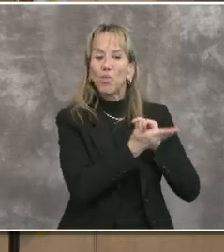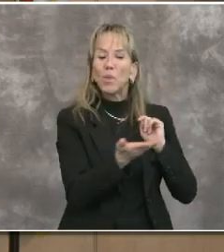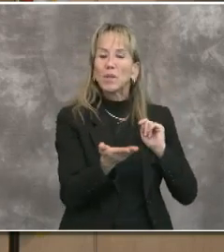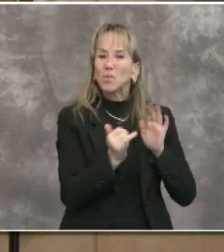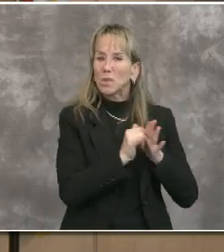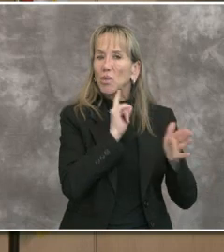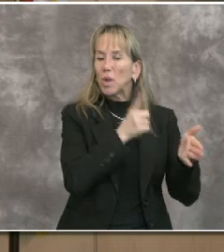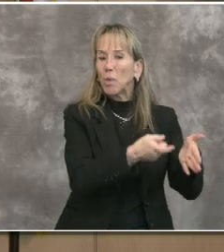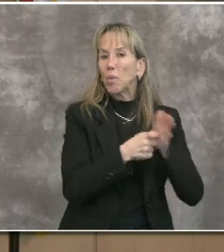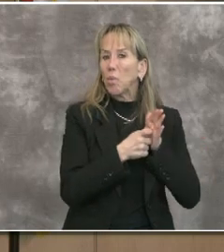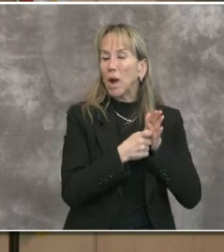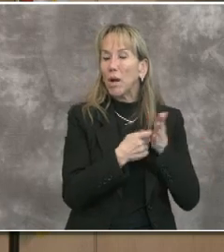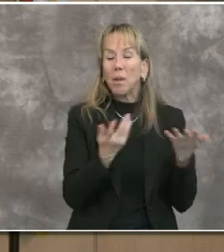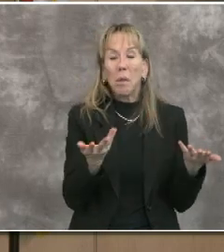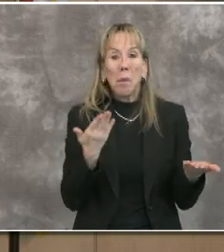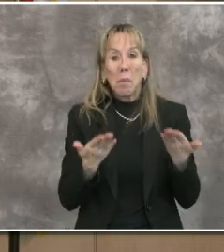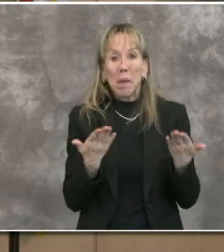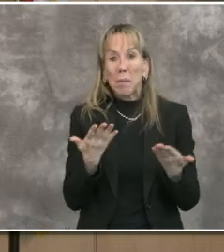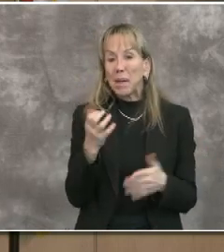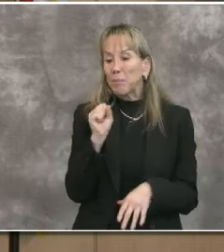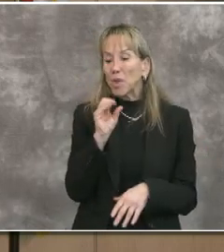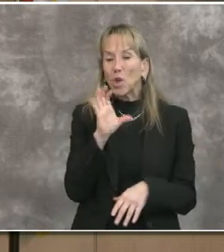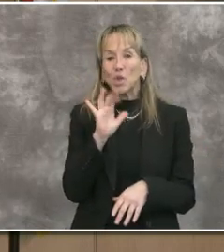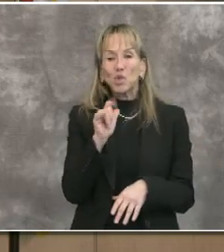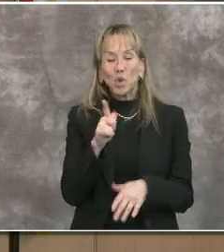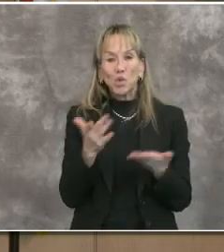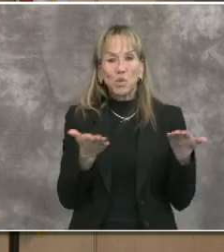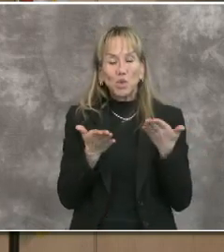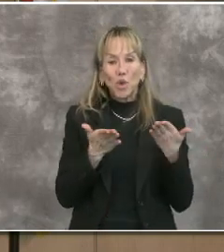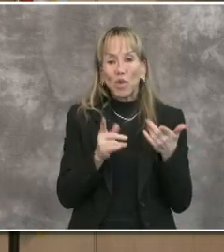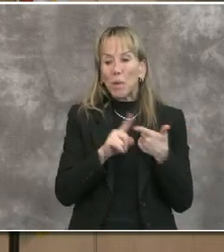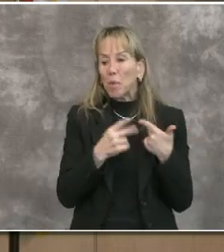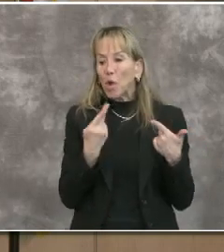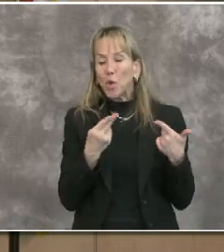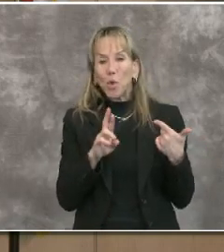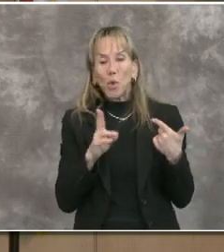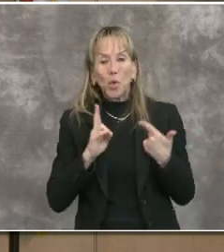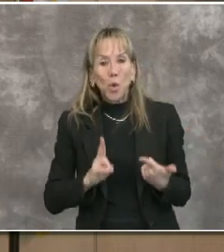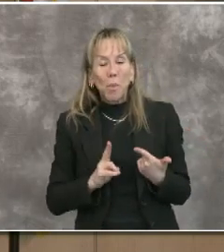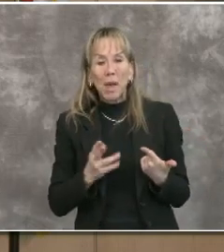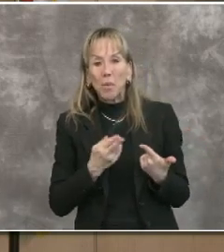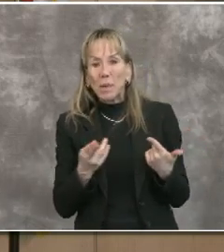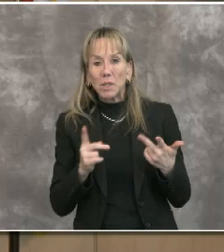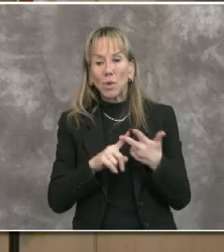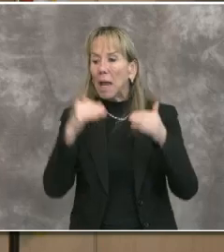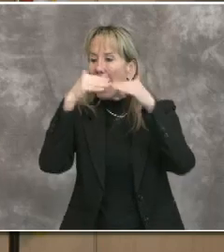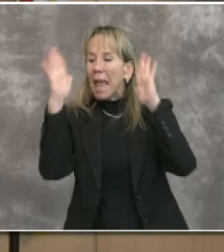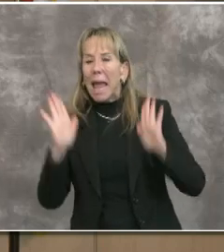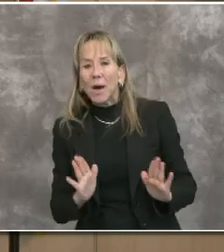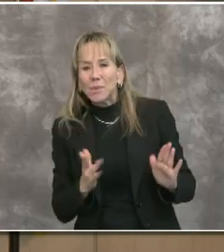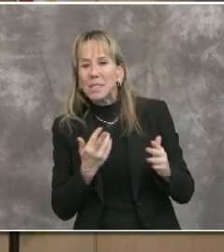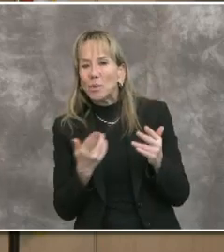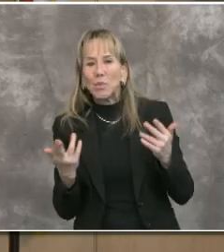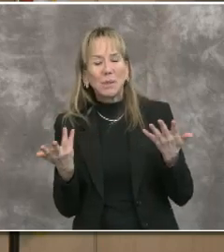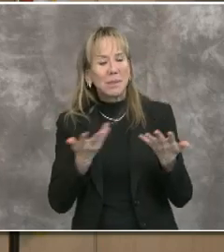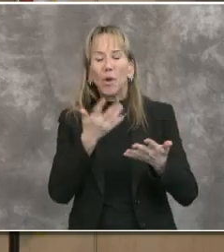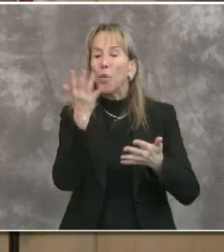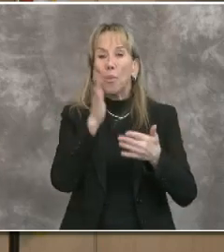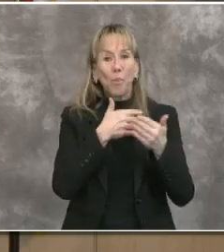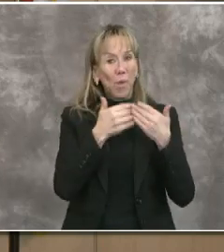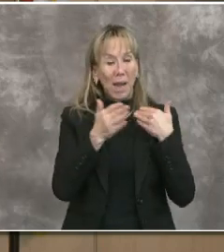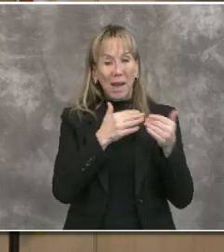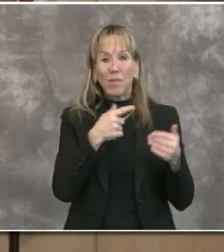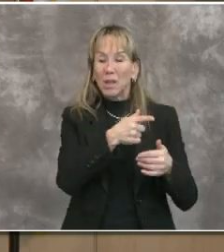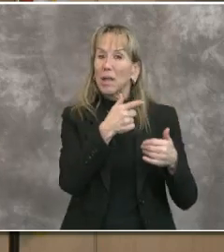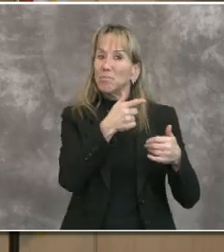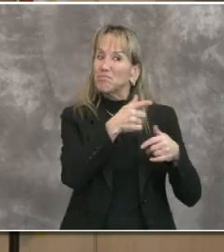required. If it's a social service resource, behavioral health resource, housing resource, they are usually able to bring